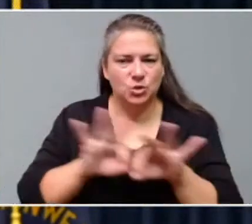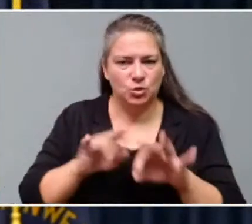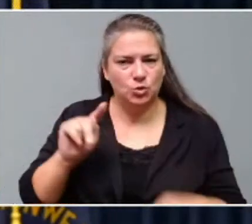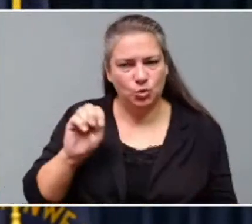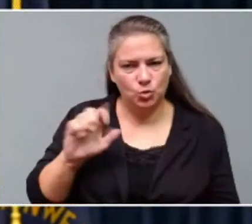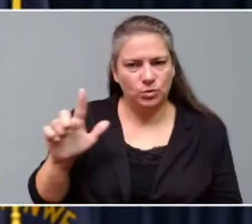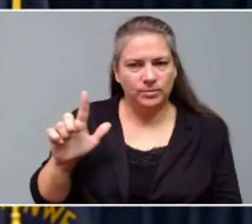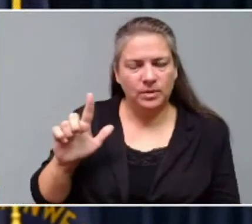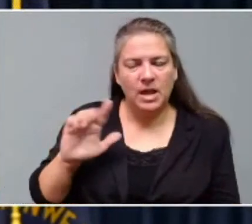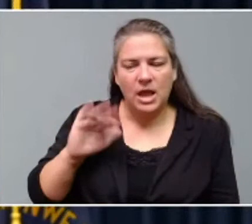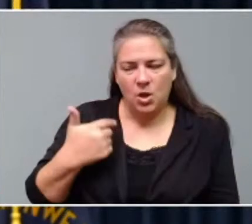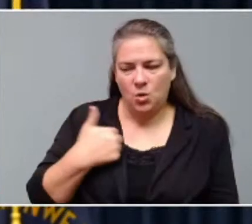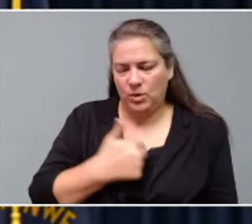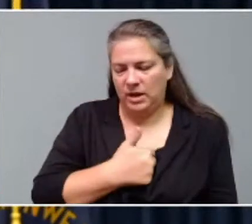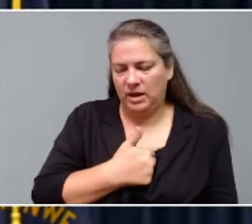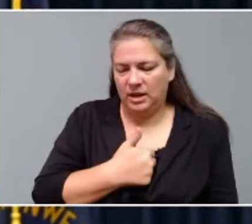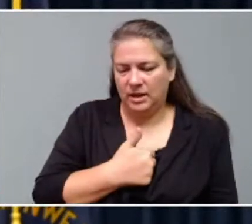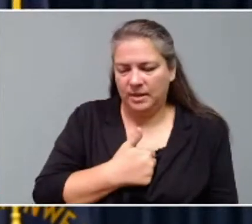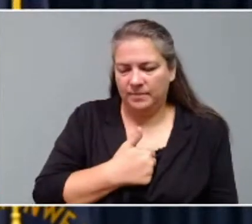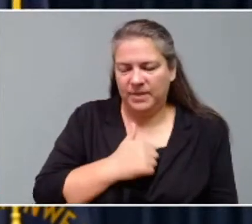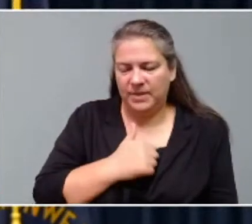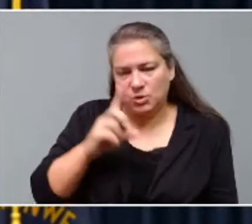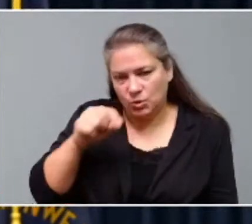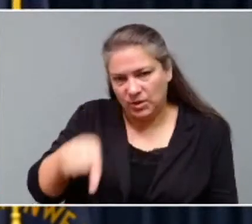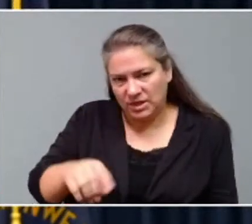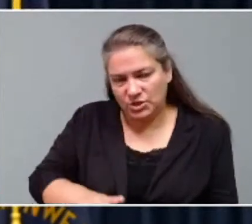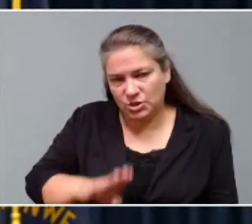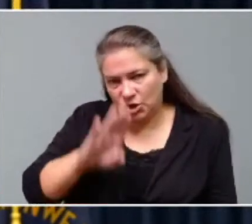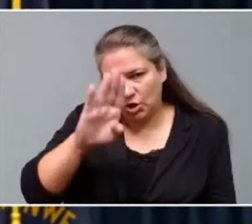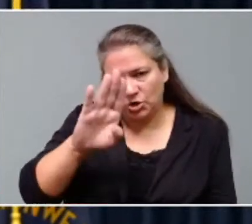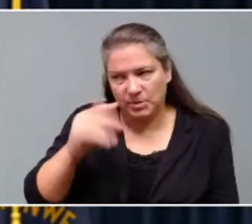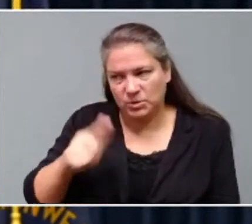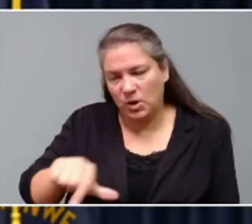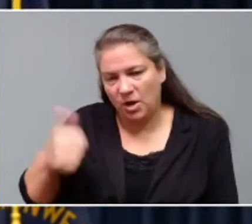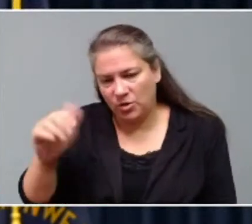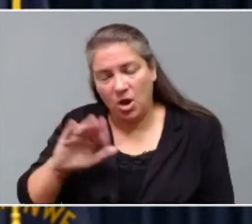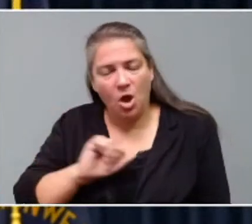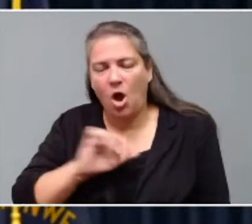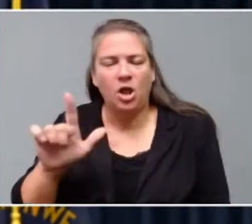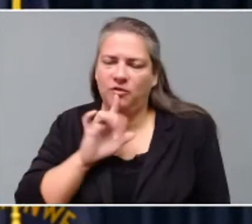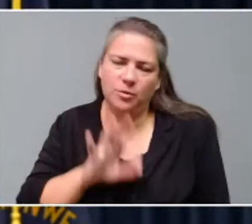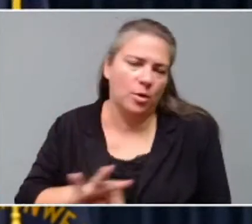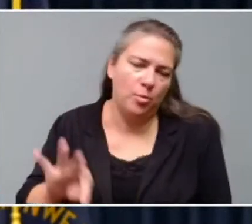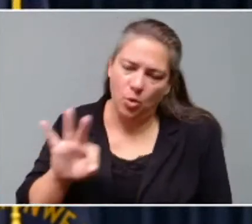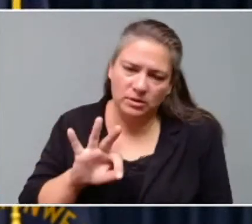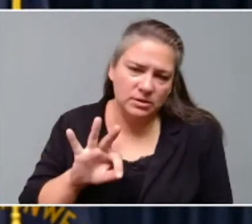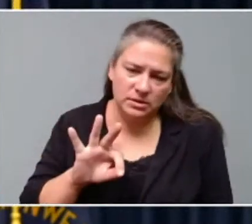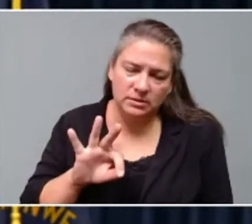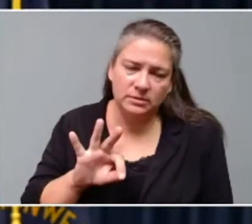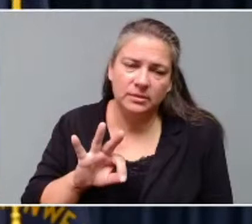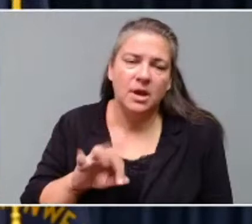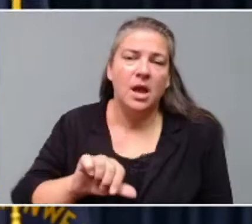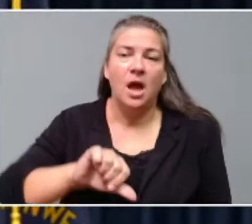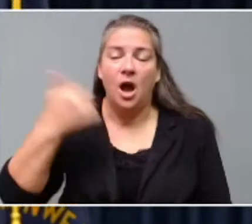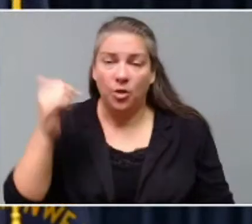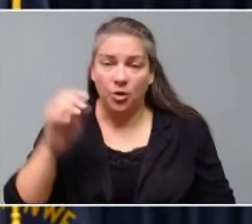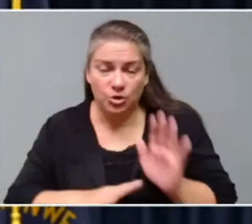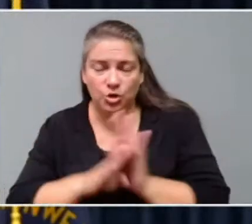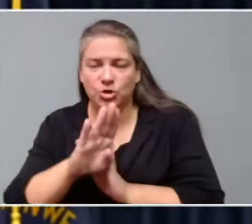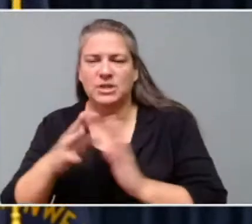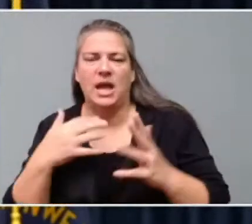well we can do this surge versus others. All the other ones are important too. The other ones are about healthcare